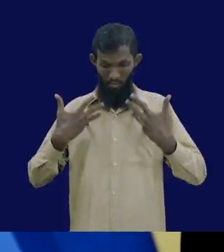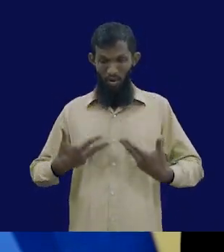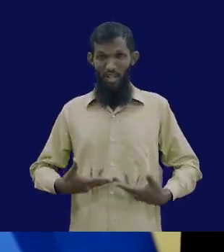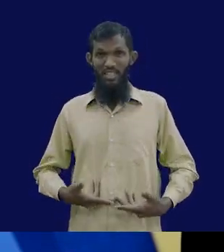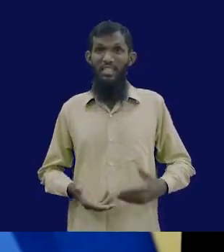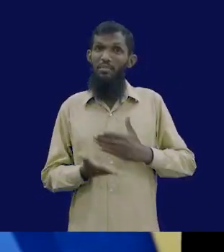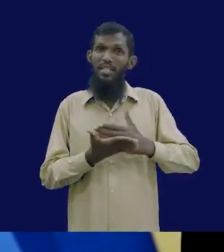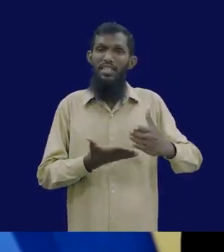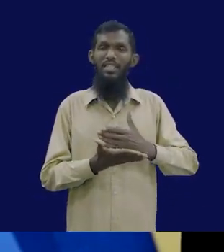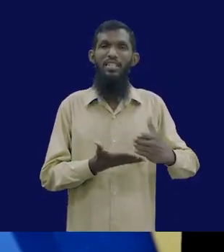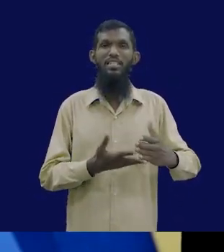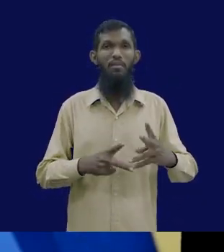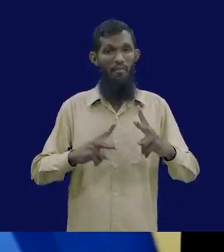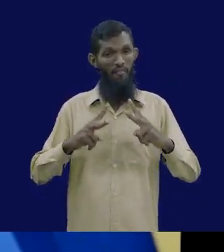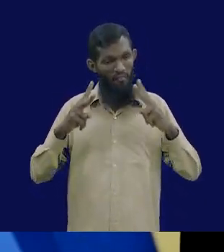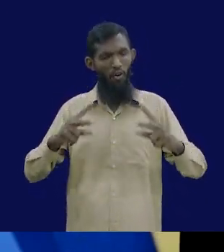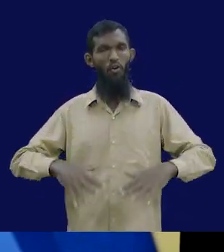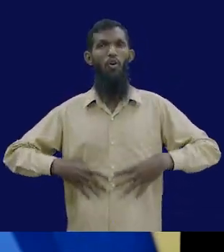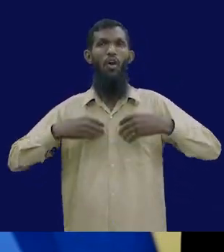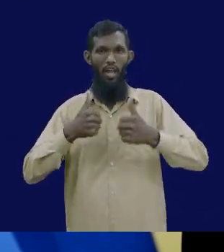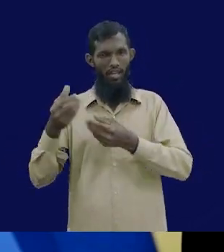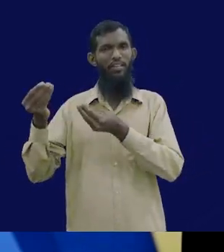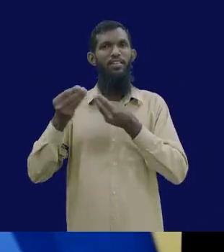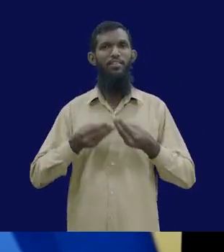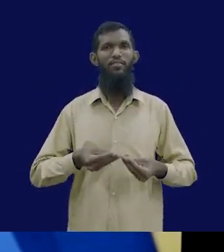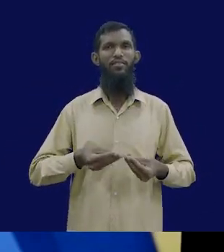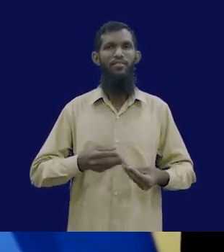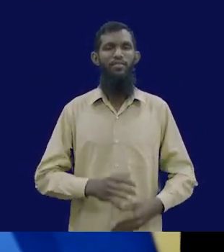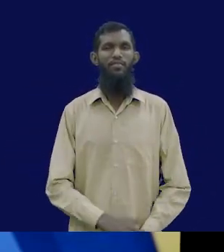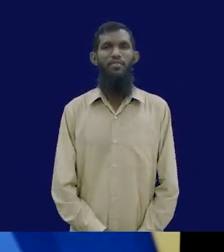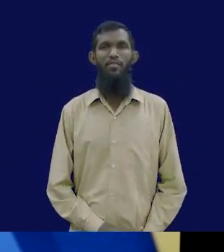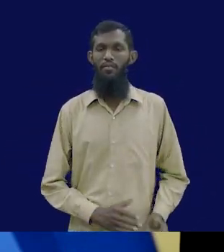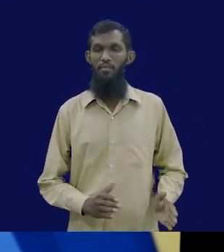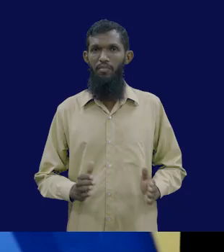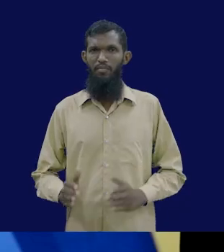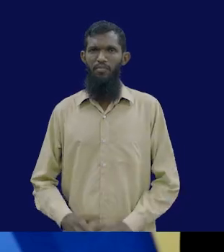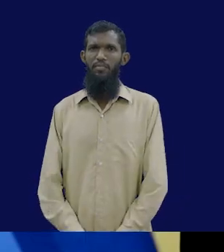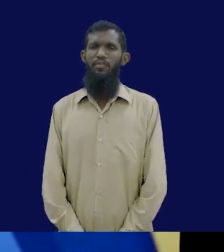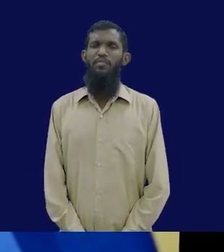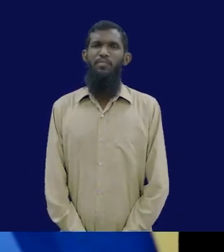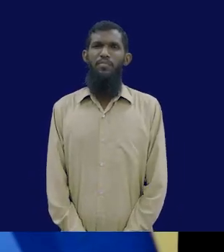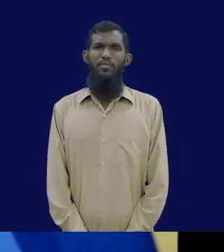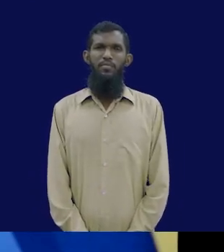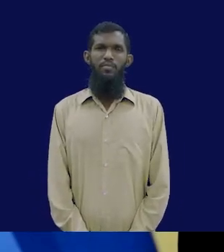It purifies the body and gives it good health and endurance.